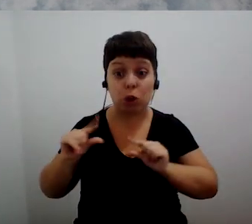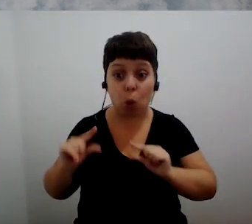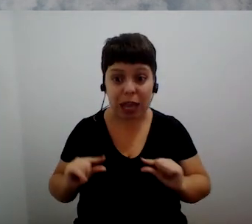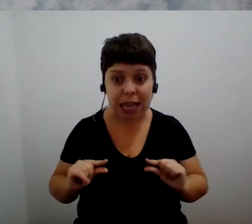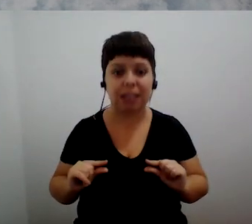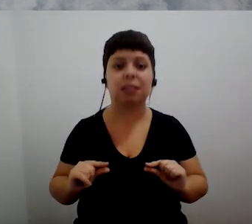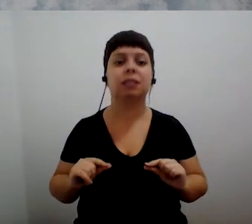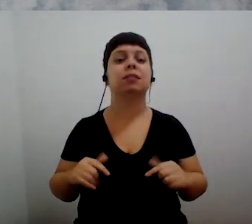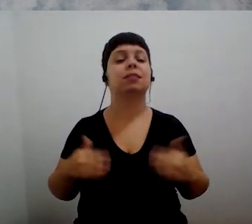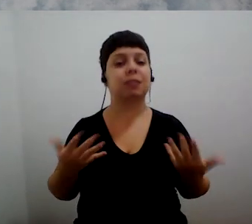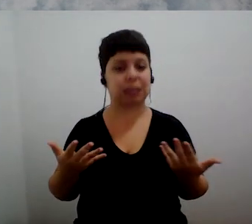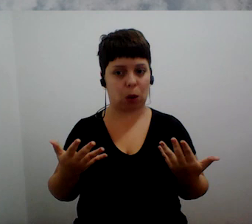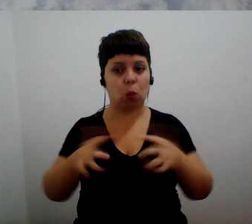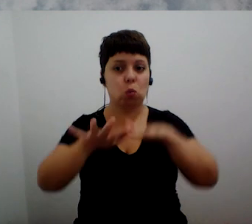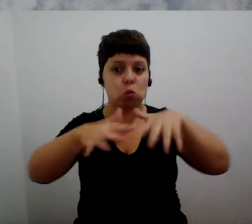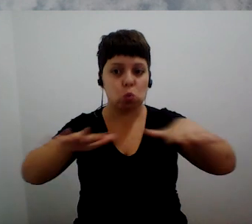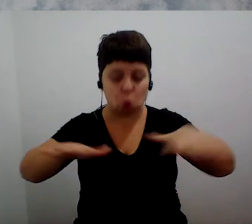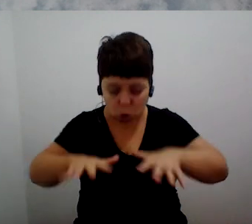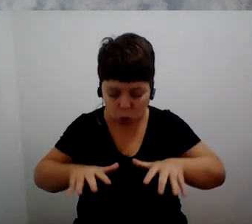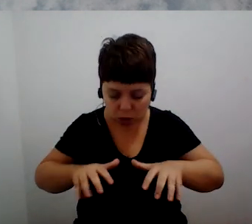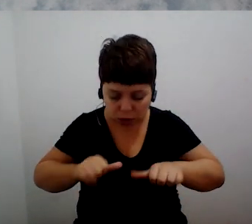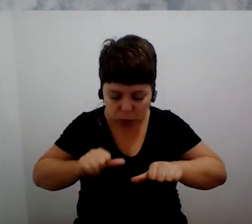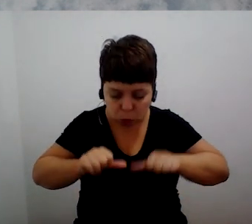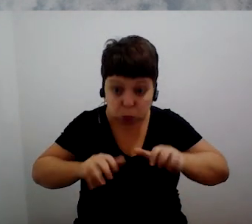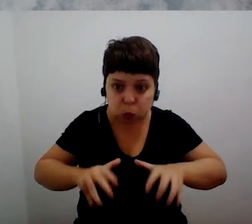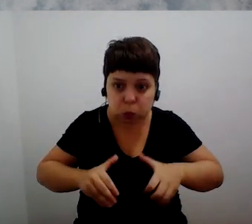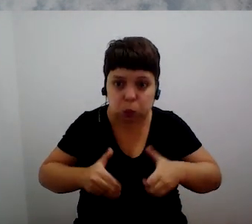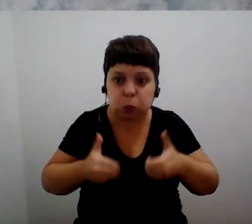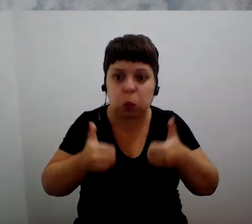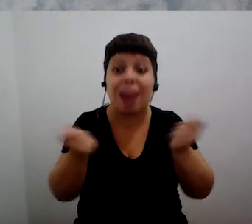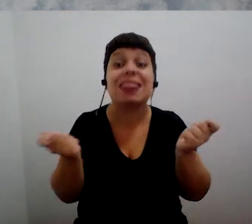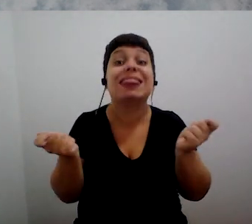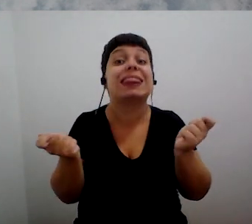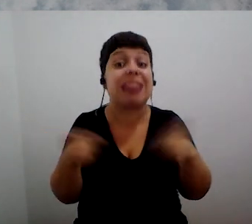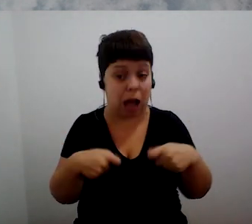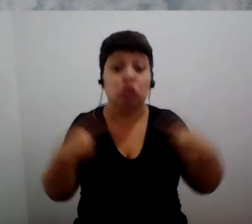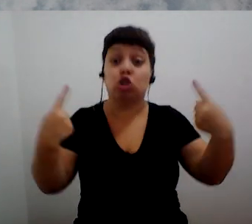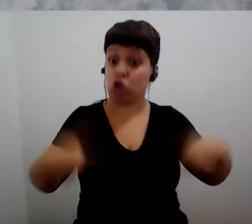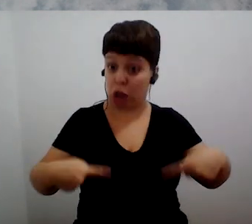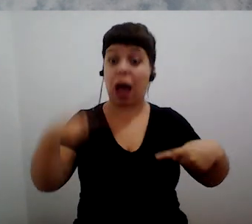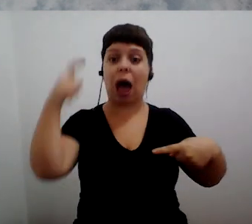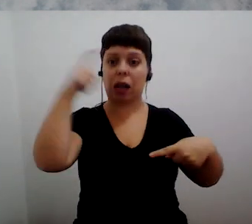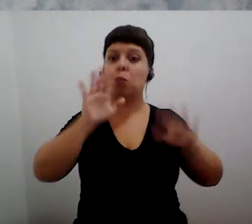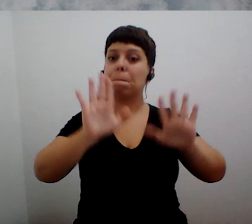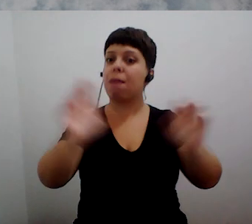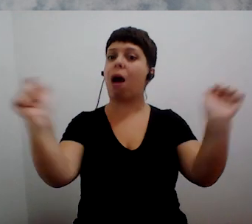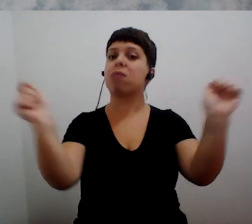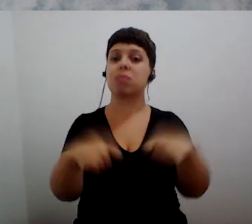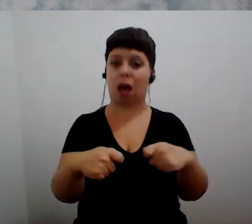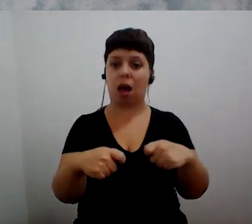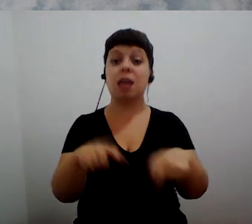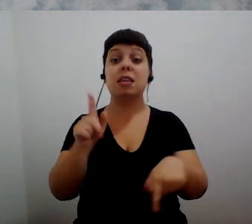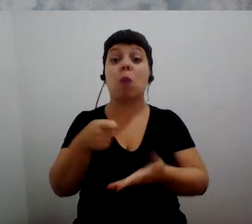doable, extraordinary challenge for humanity. It's an obligation to our children, and it's a